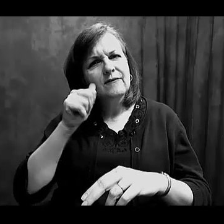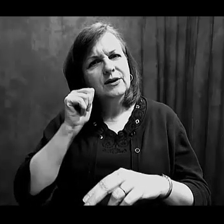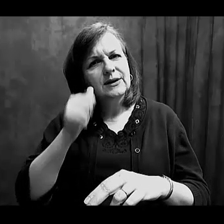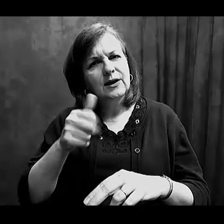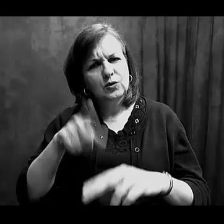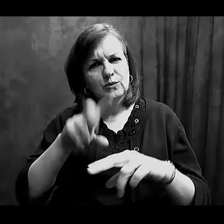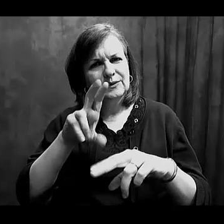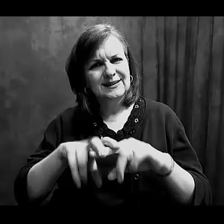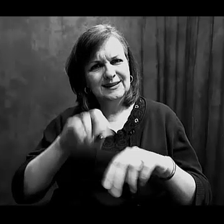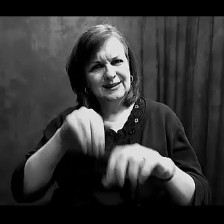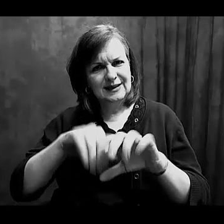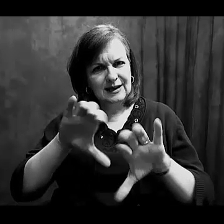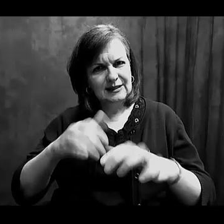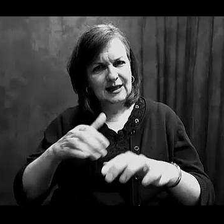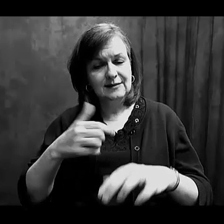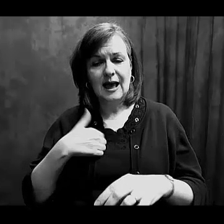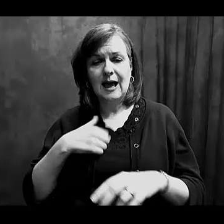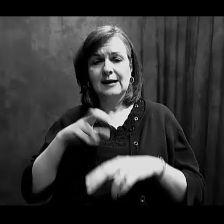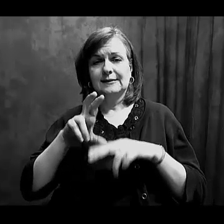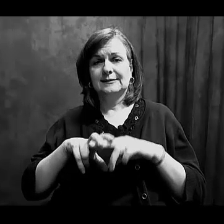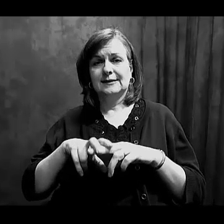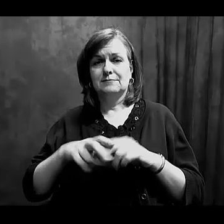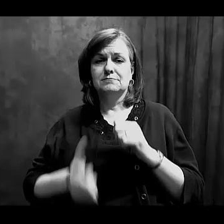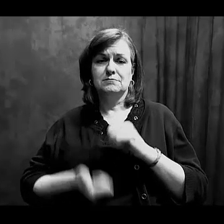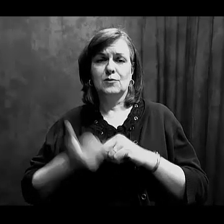high calorie dense foods, we do look at